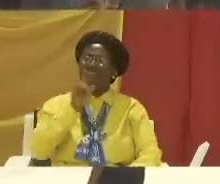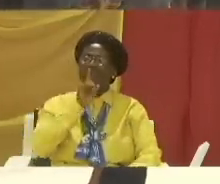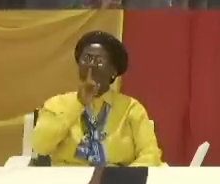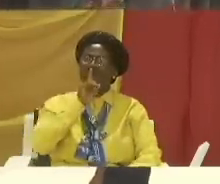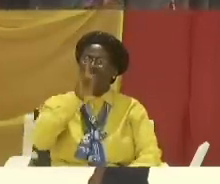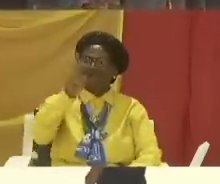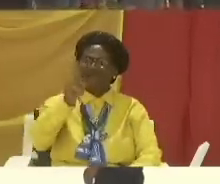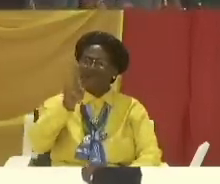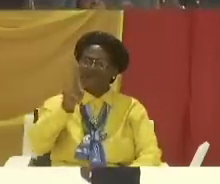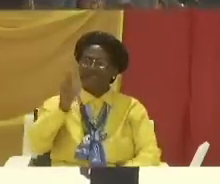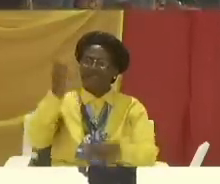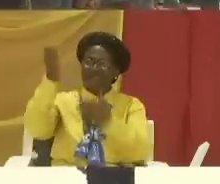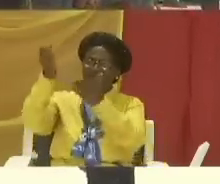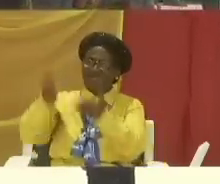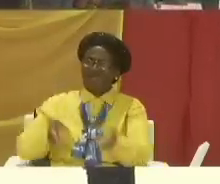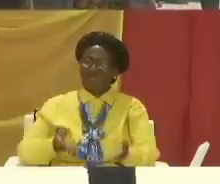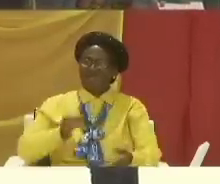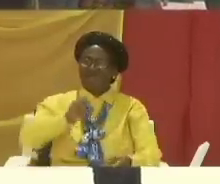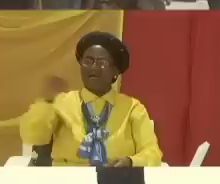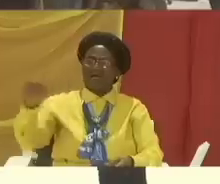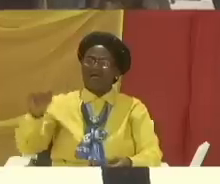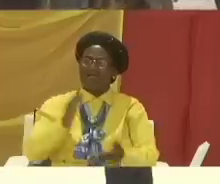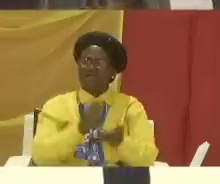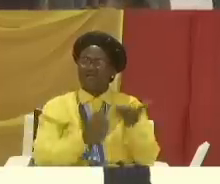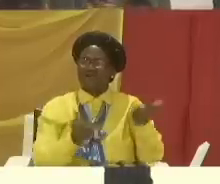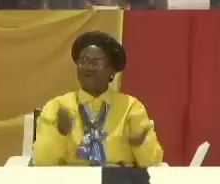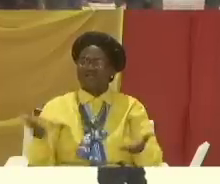that looked like a baby